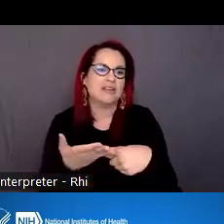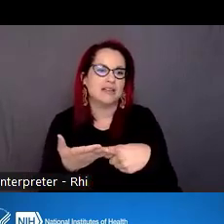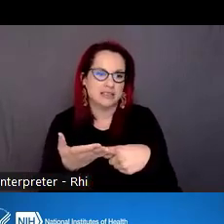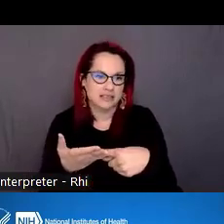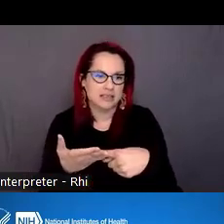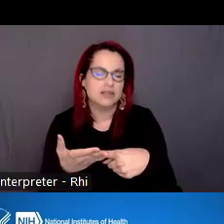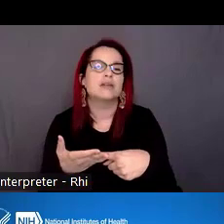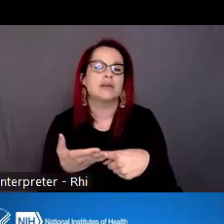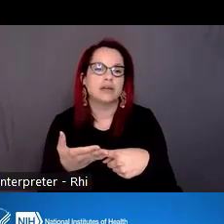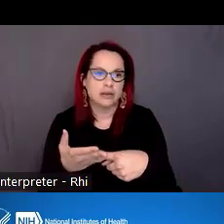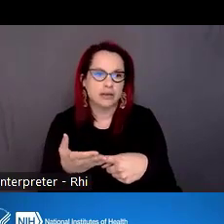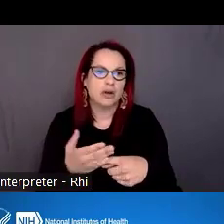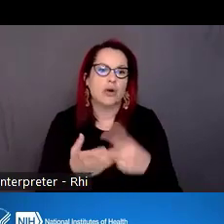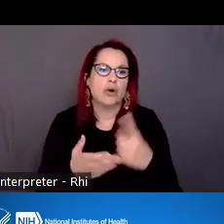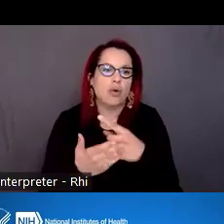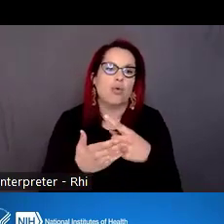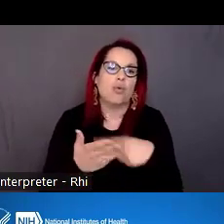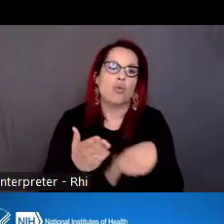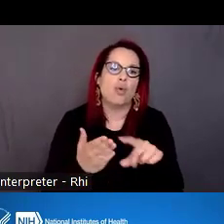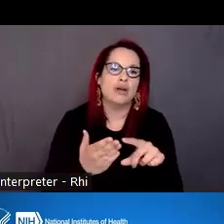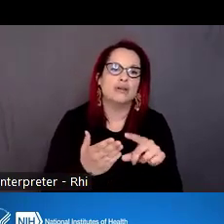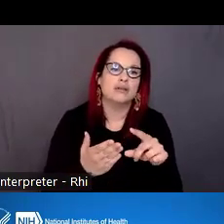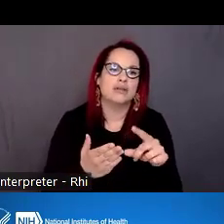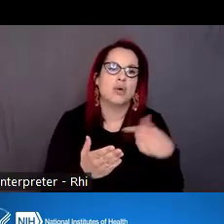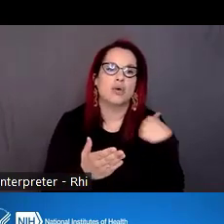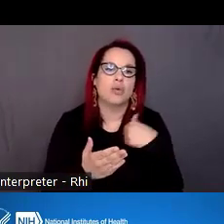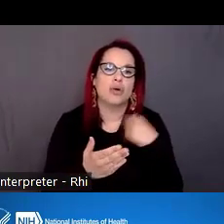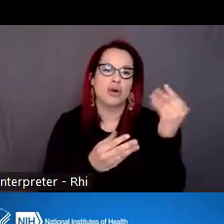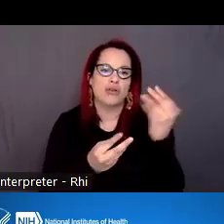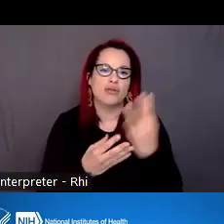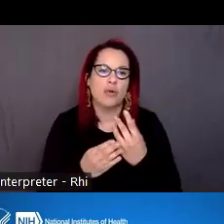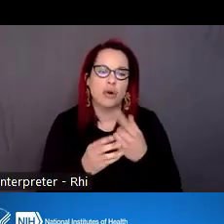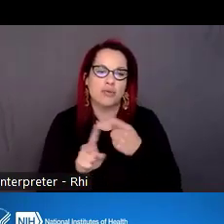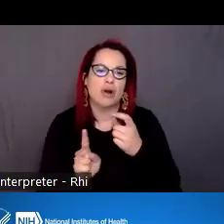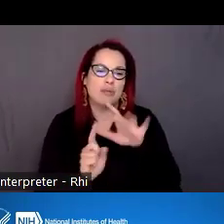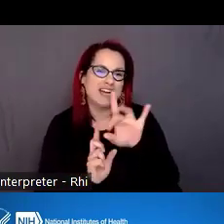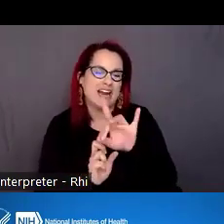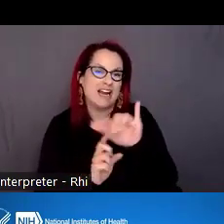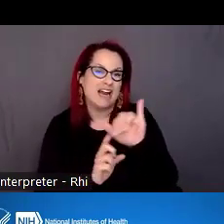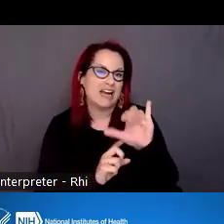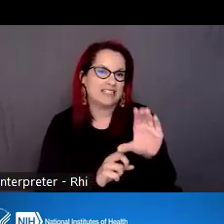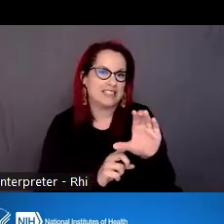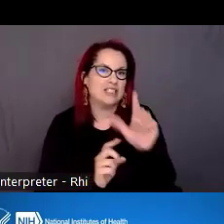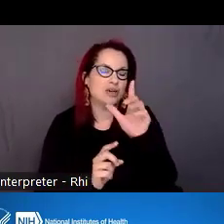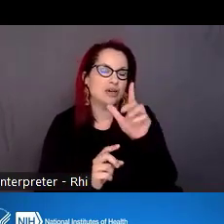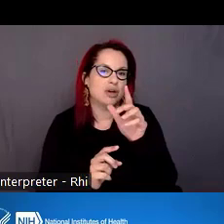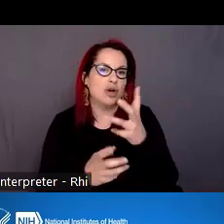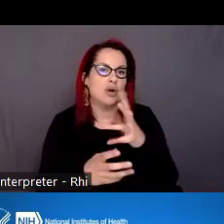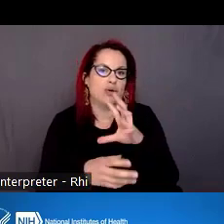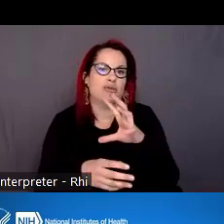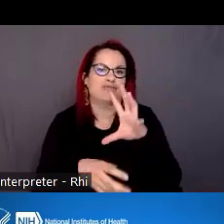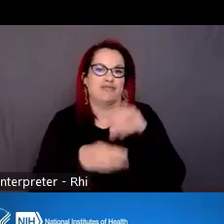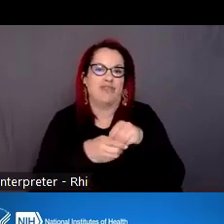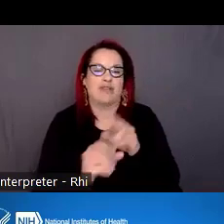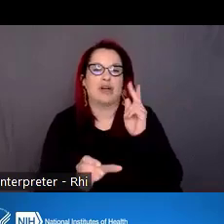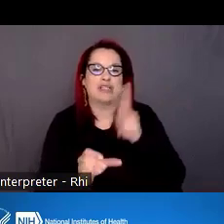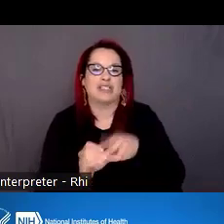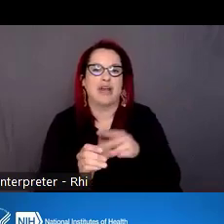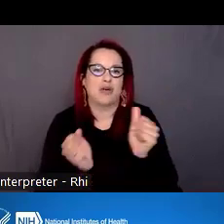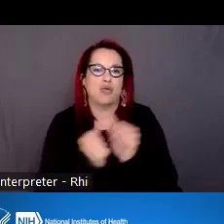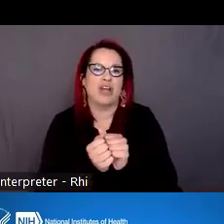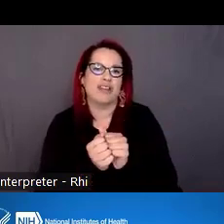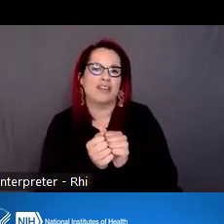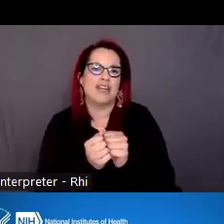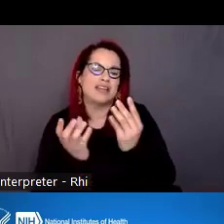or was informed by the 8 ICs who participated in the soft launch project, which occurred earlier